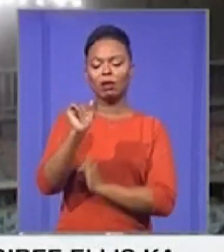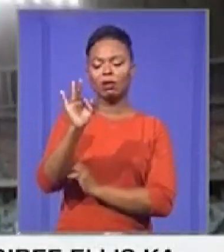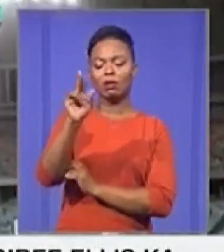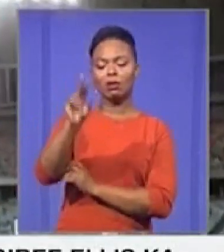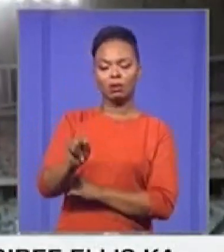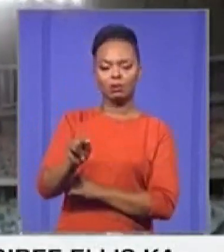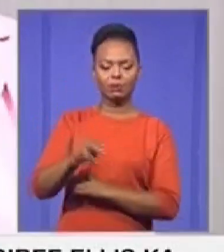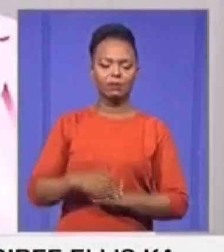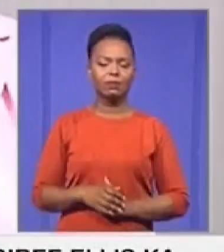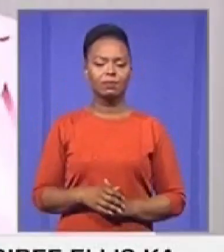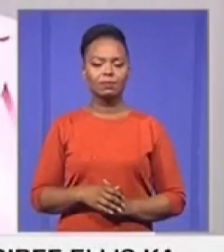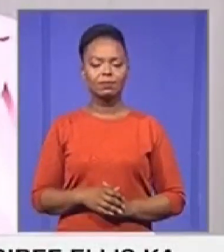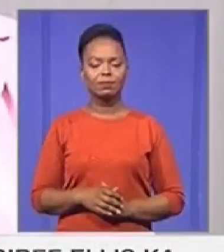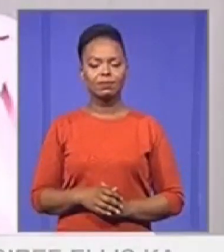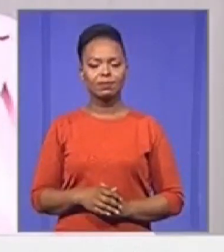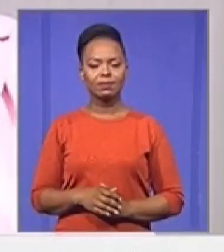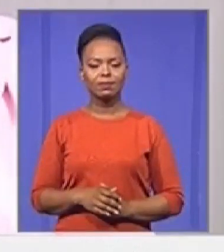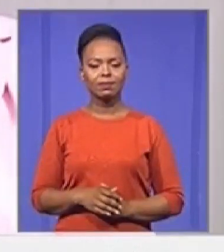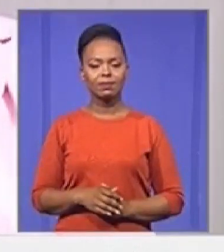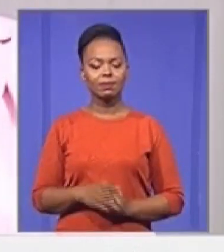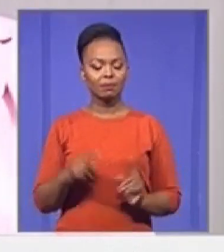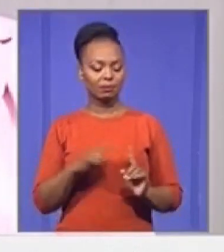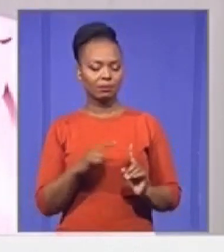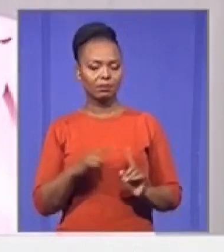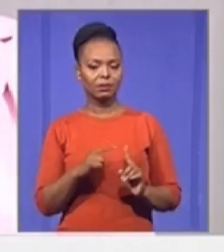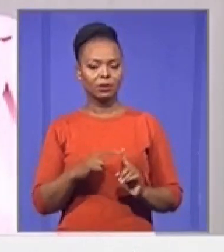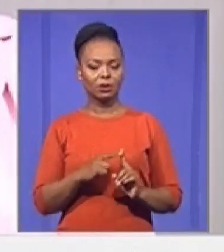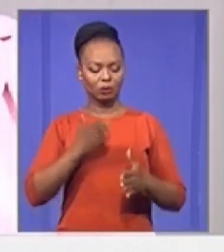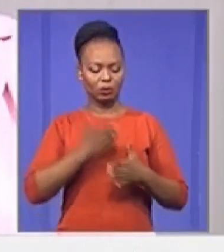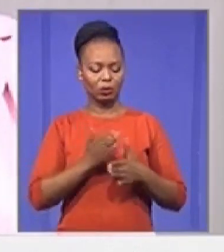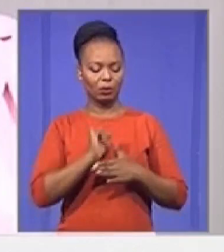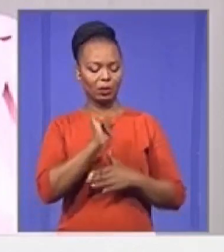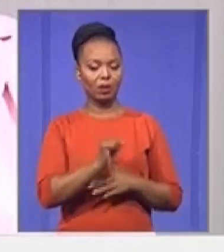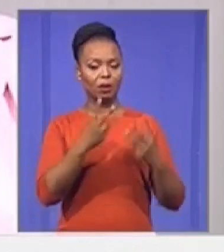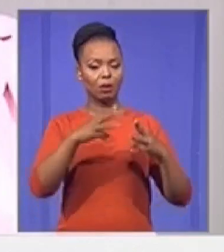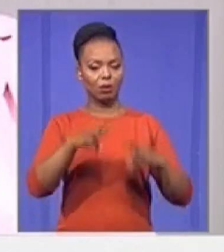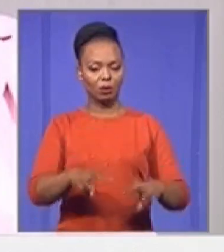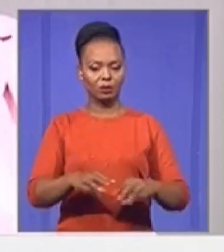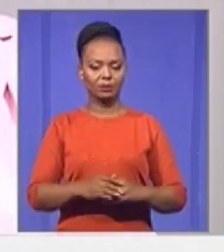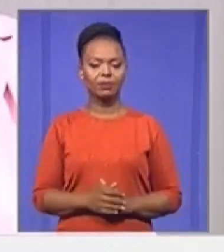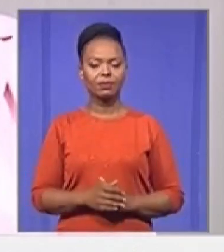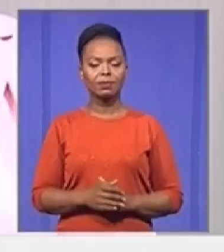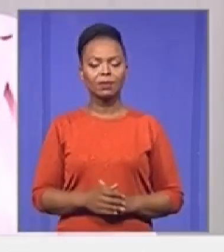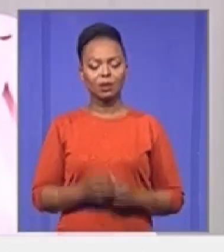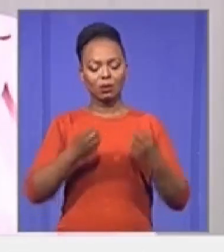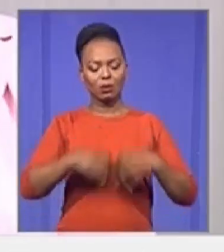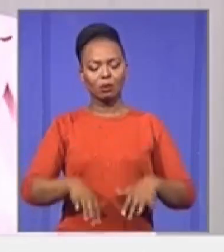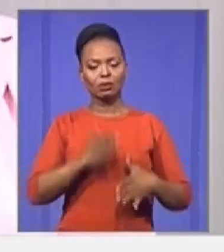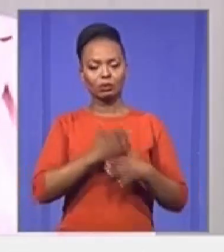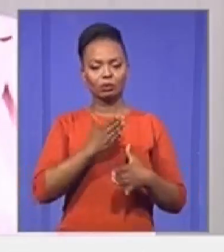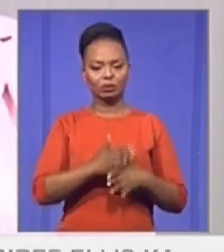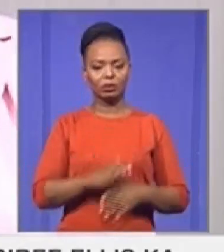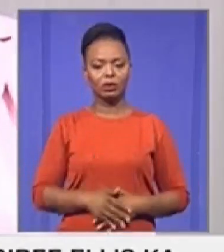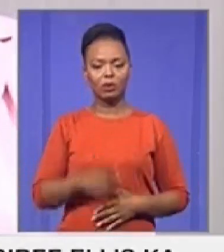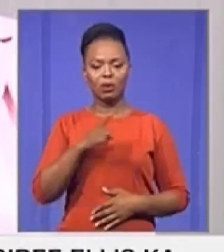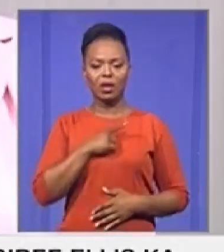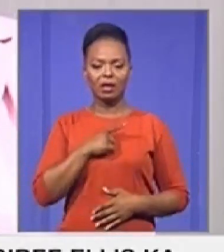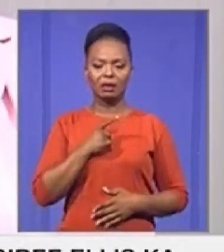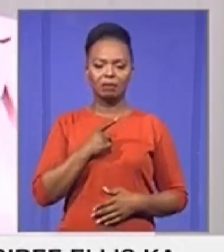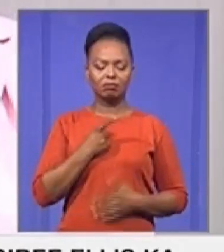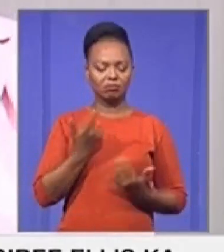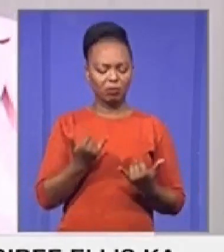AFCON. When she lost her job in the effort of sacrificing to